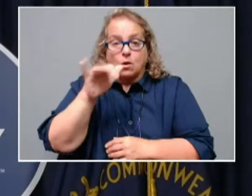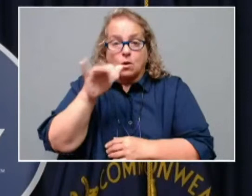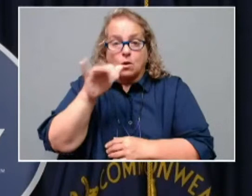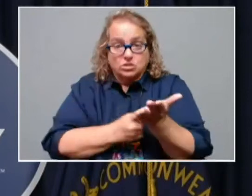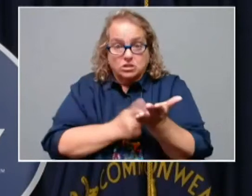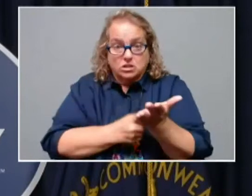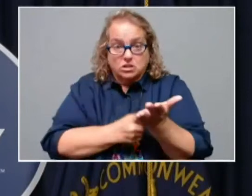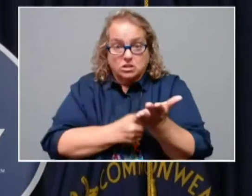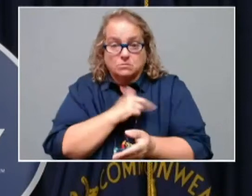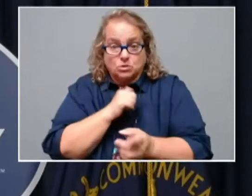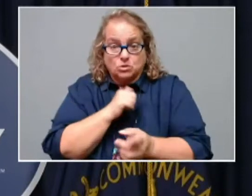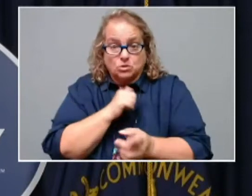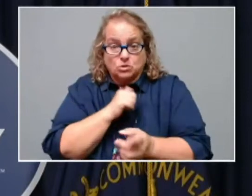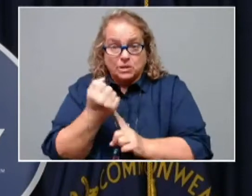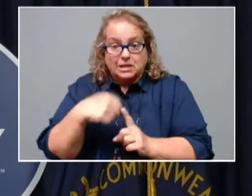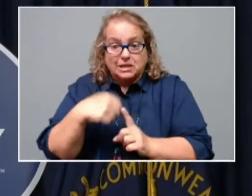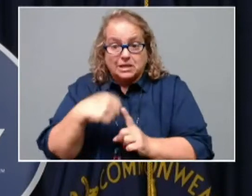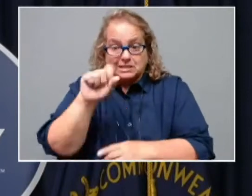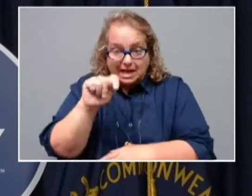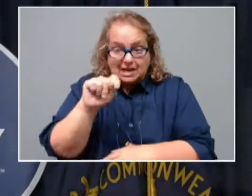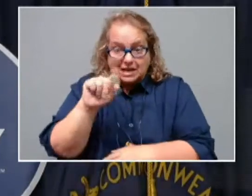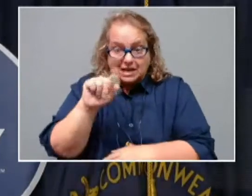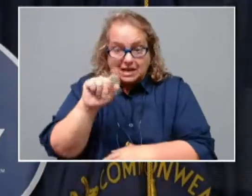Moorhead, which has gotten even worse.